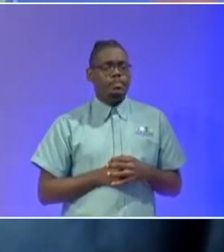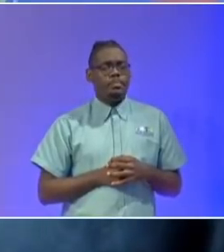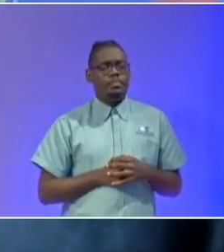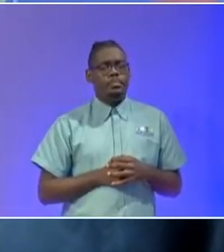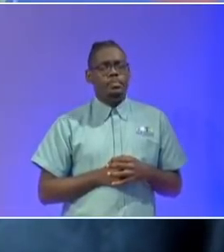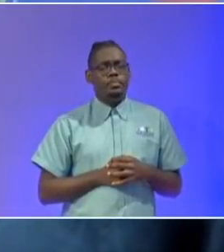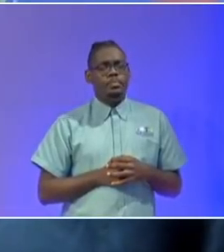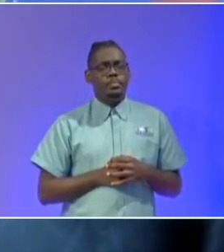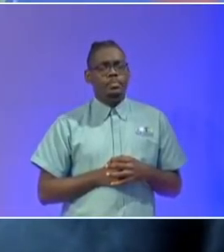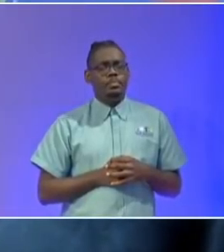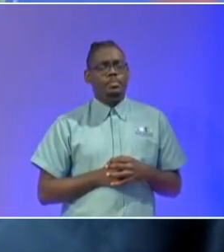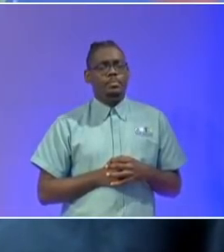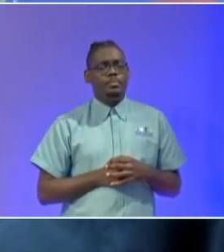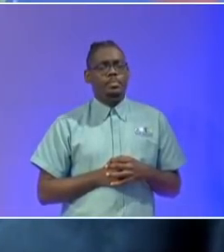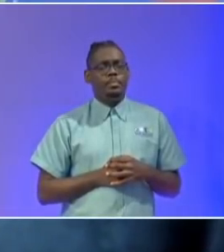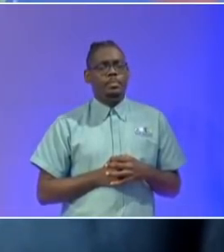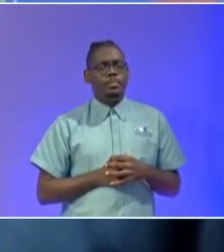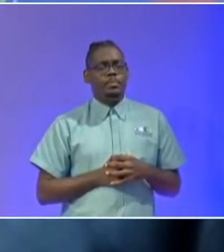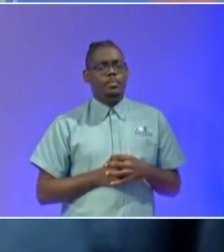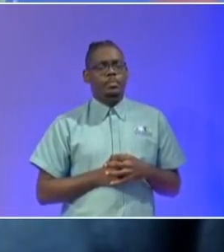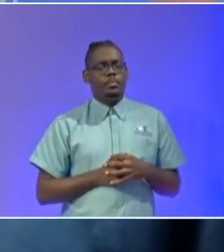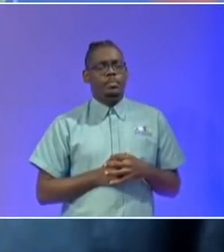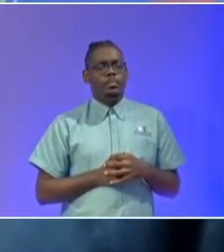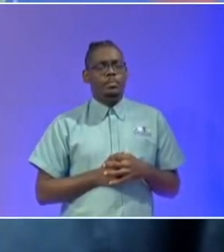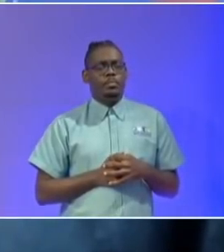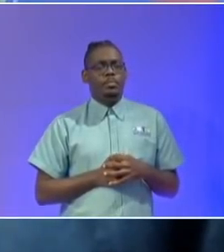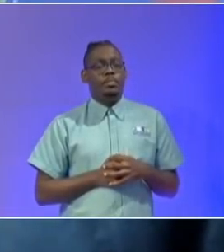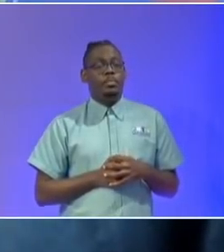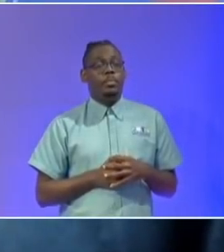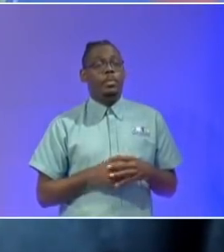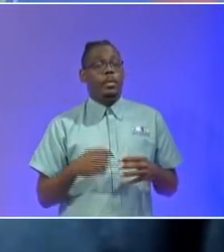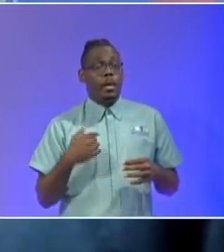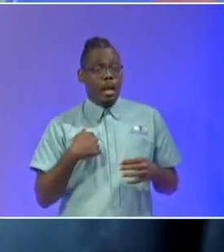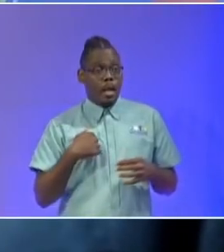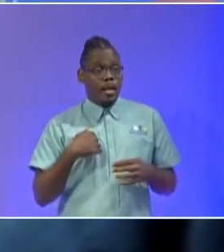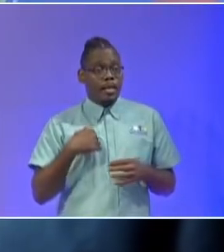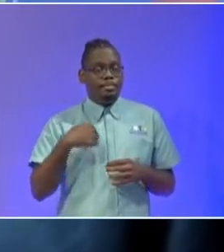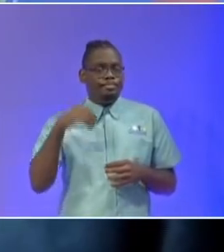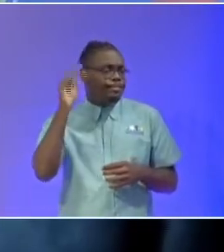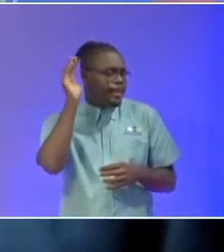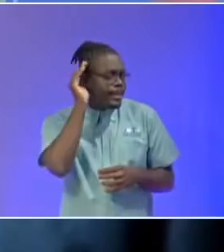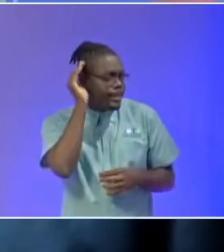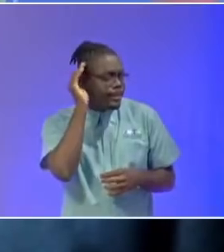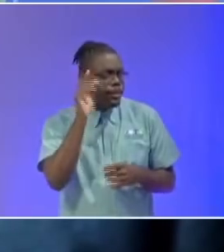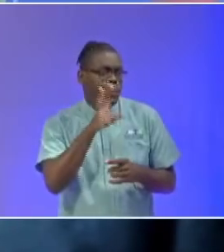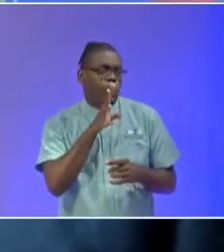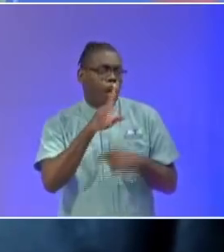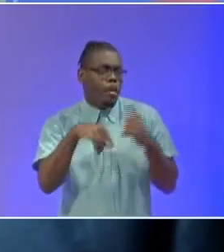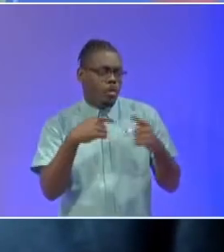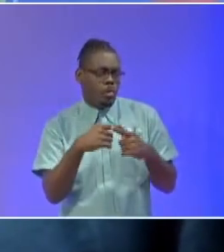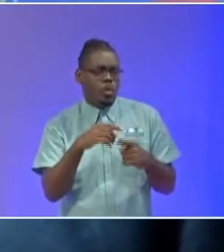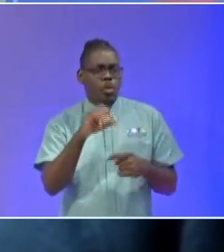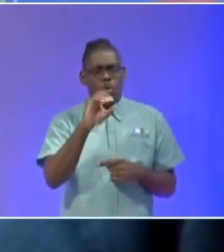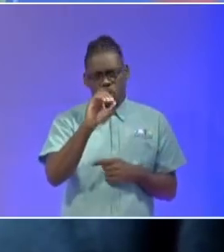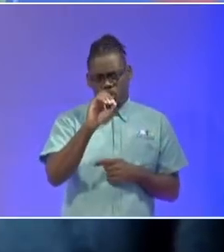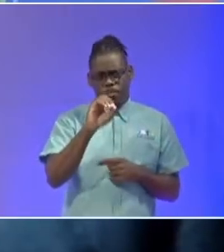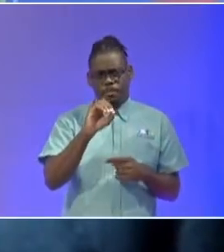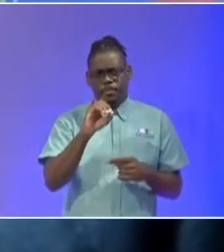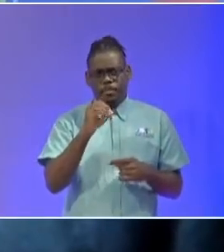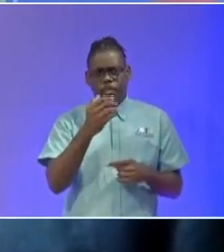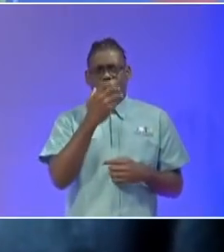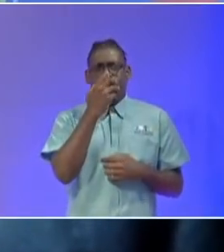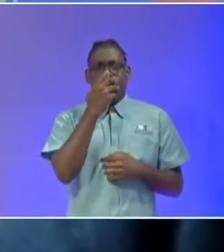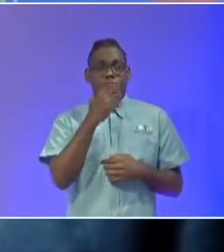the presentation in terms of oxygen, but I'm wondering in terms of those trained to deal with that